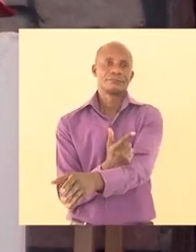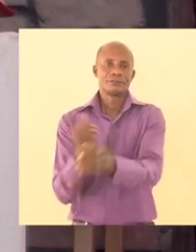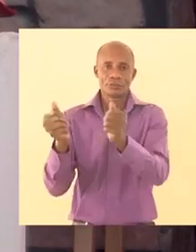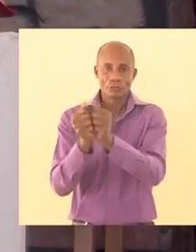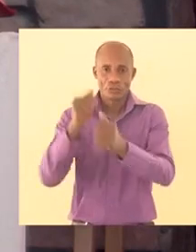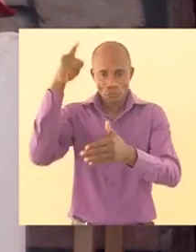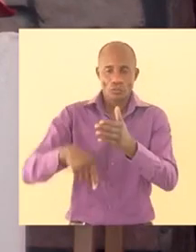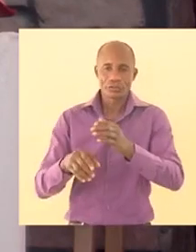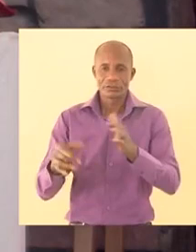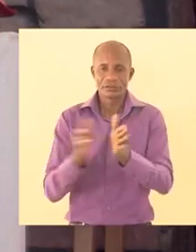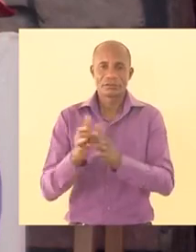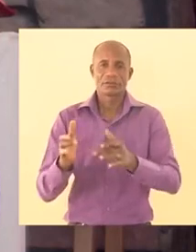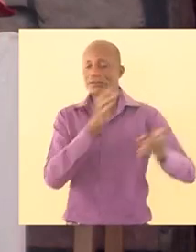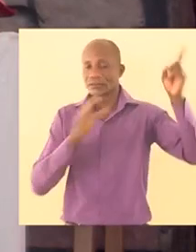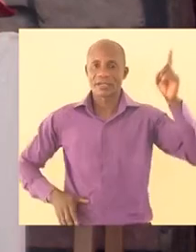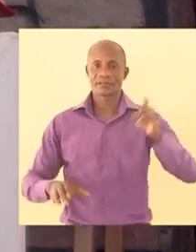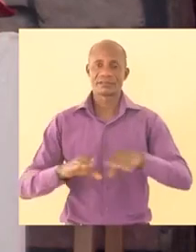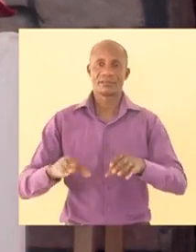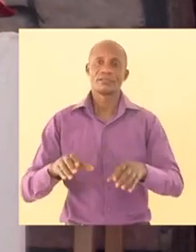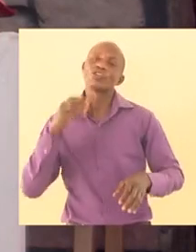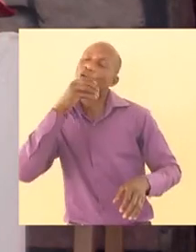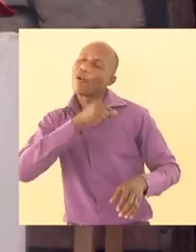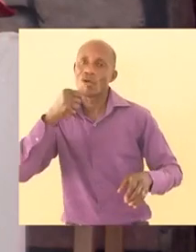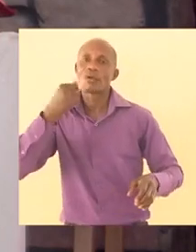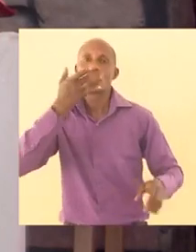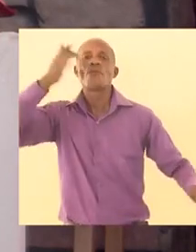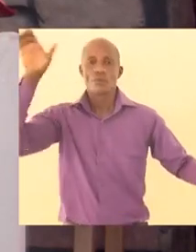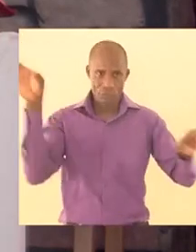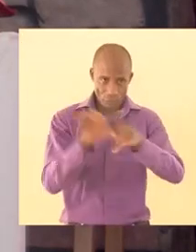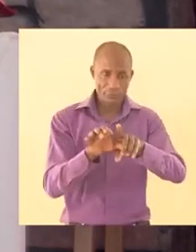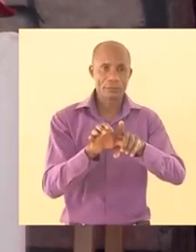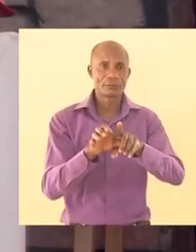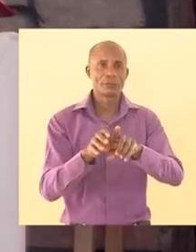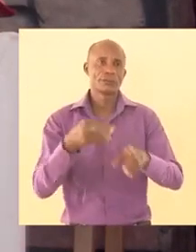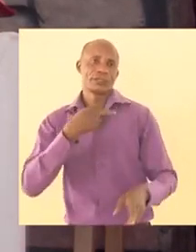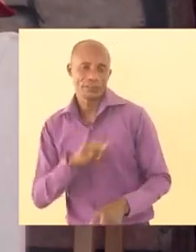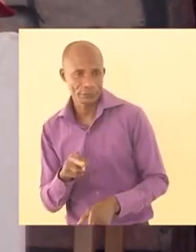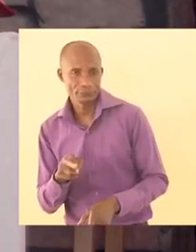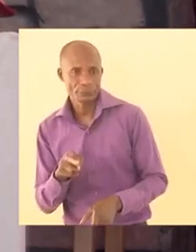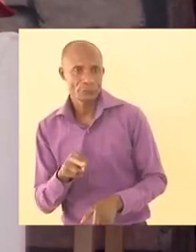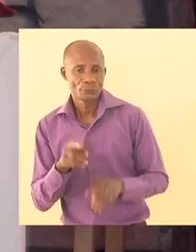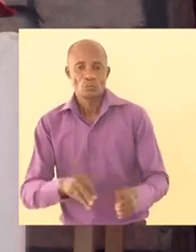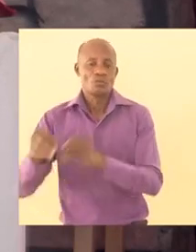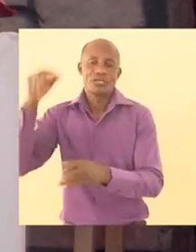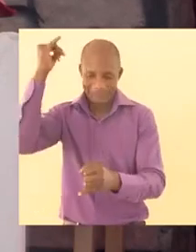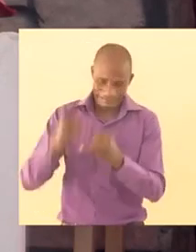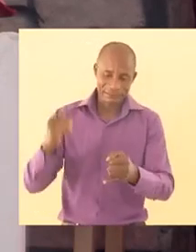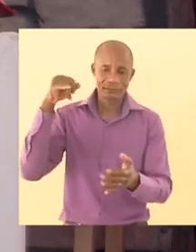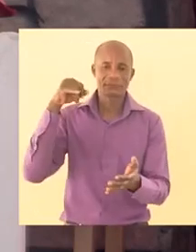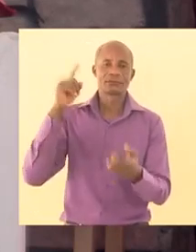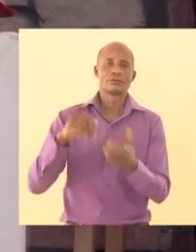With what Jesus Christ did, the old covenant had ended. The old religion, he was putting an end to a new